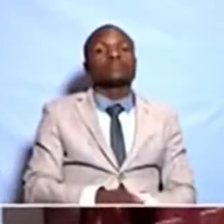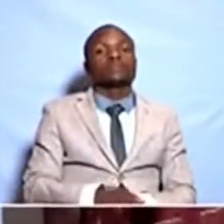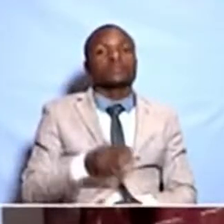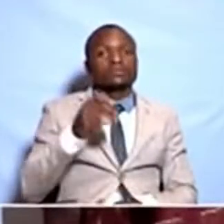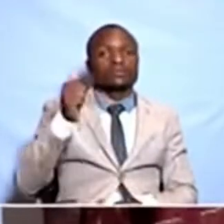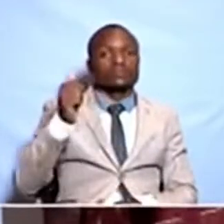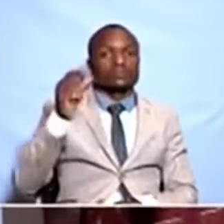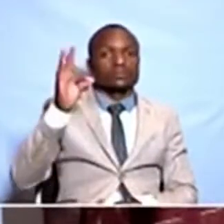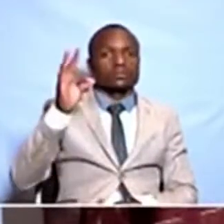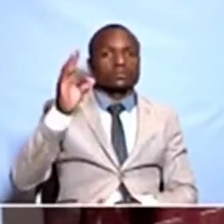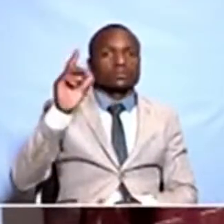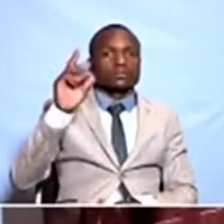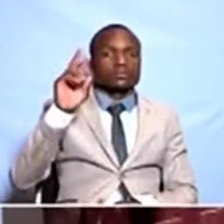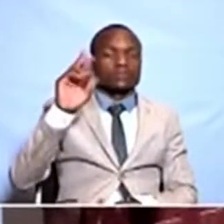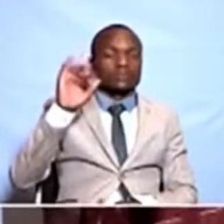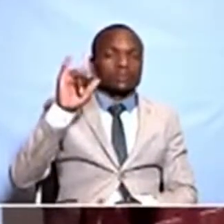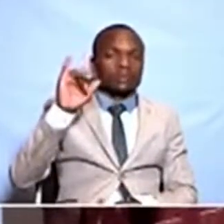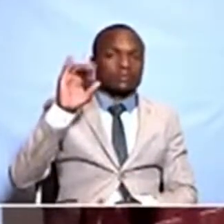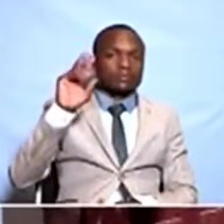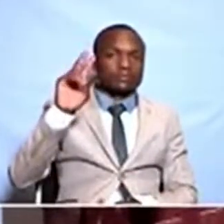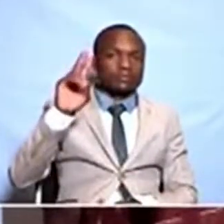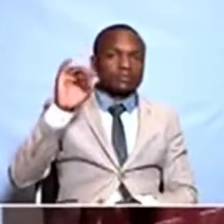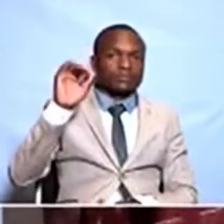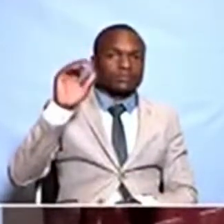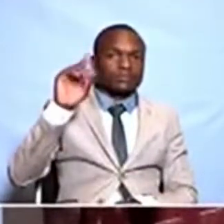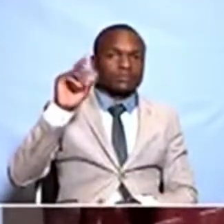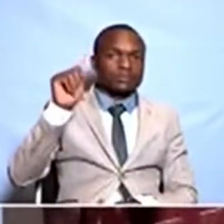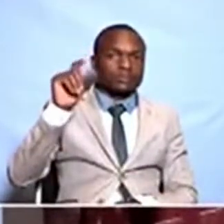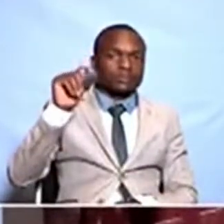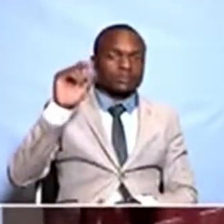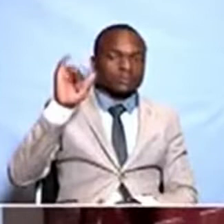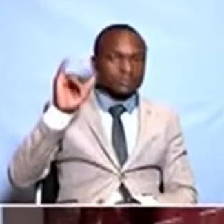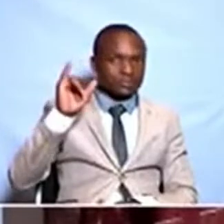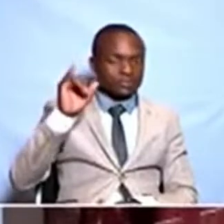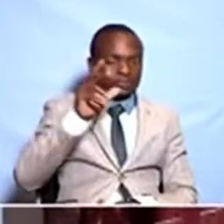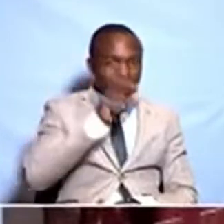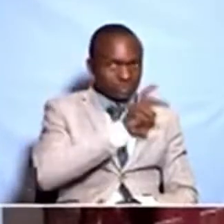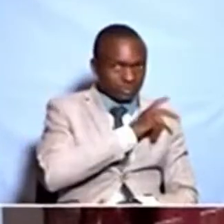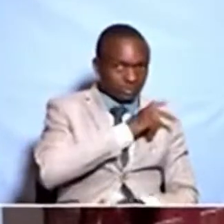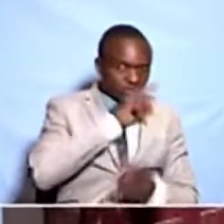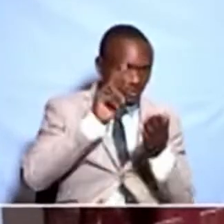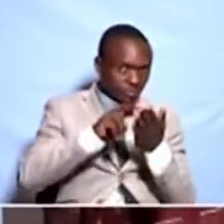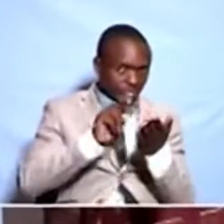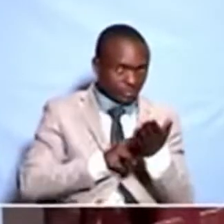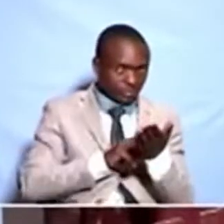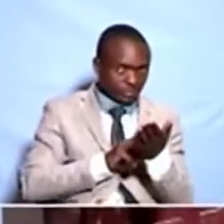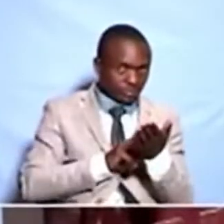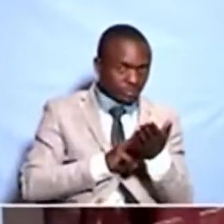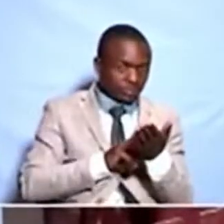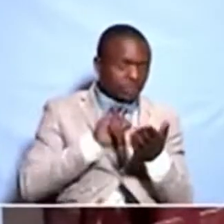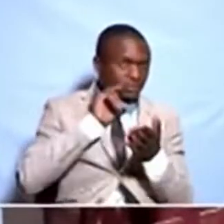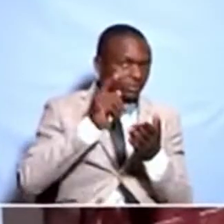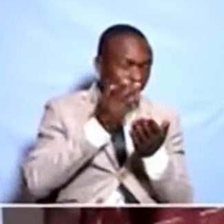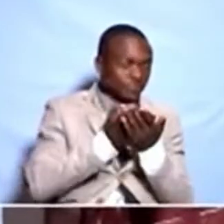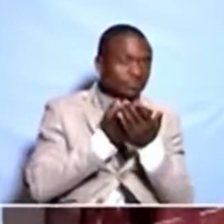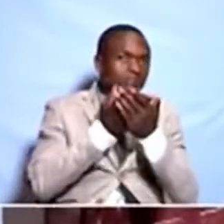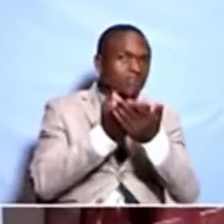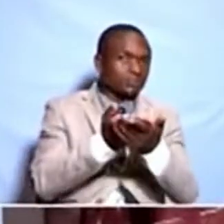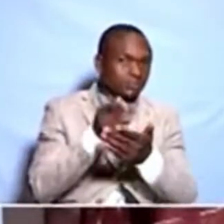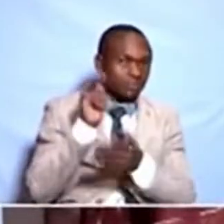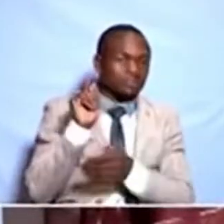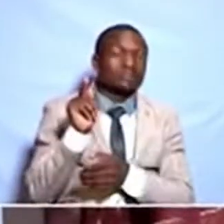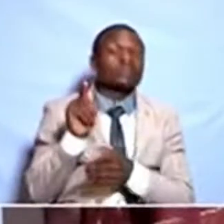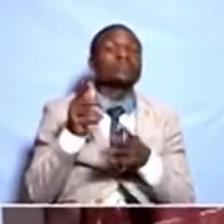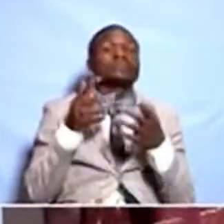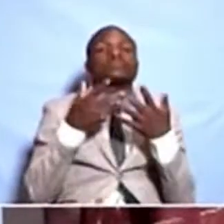must be filled in, and a police report from the anti-theft of motor vehicle for that engine